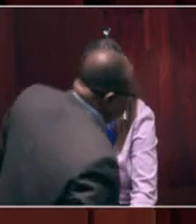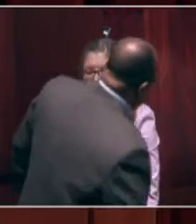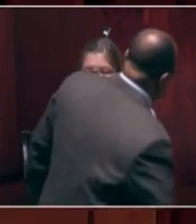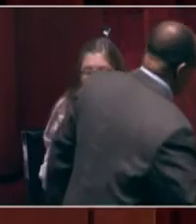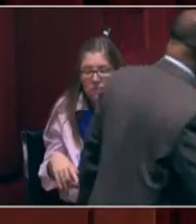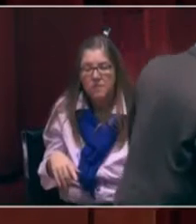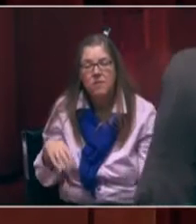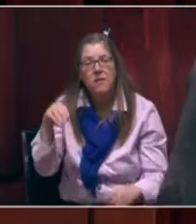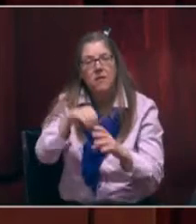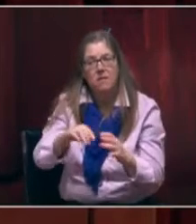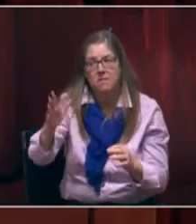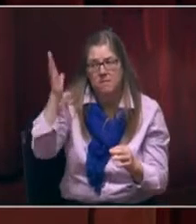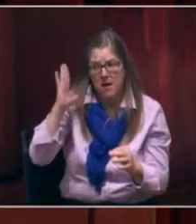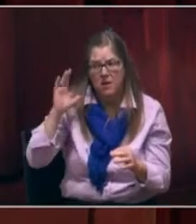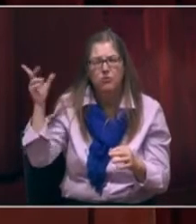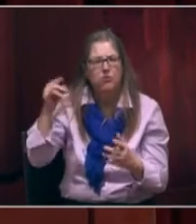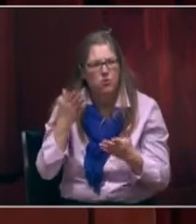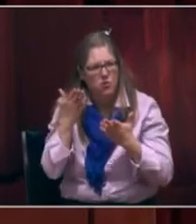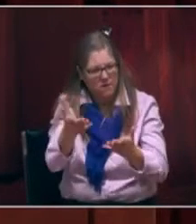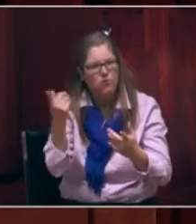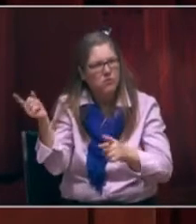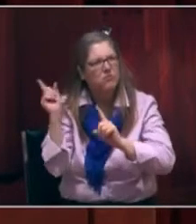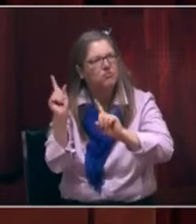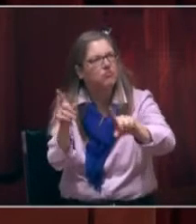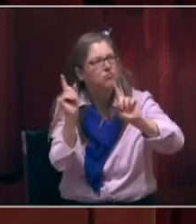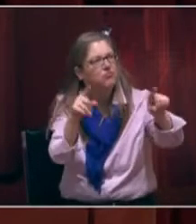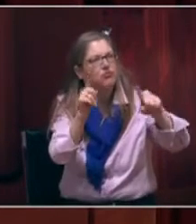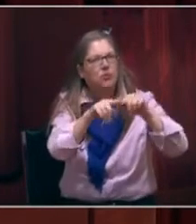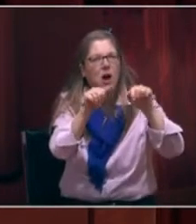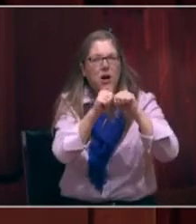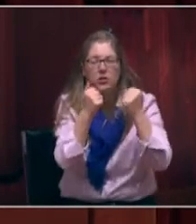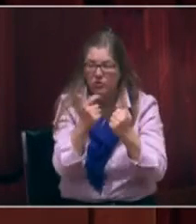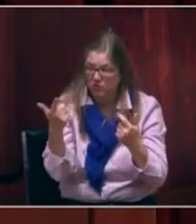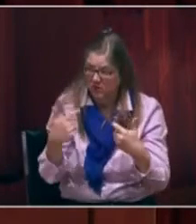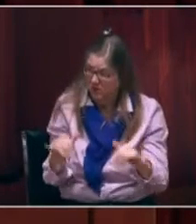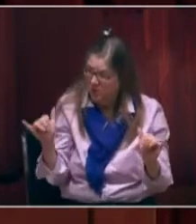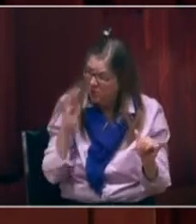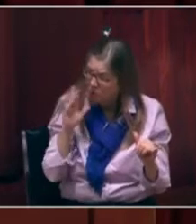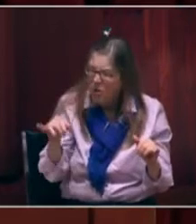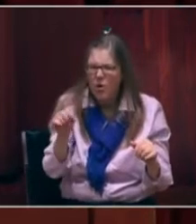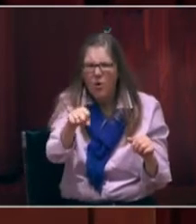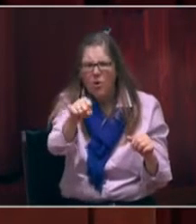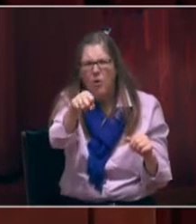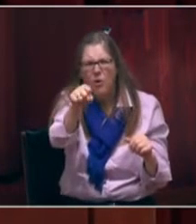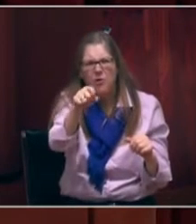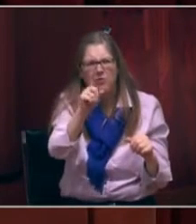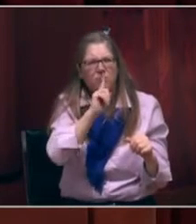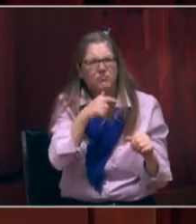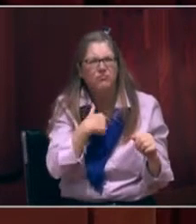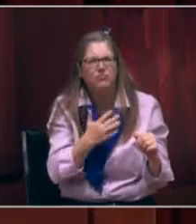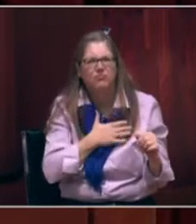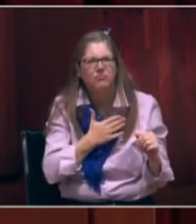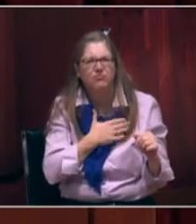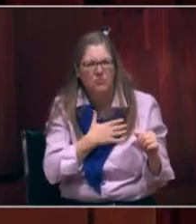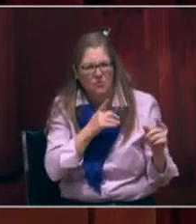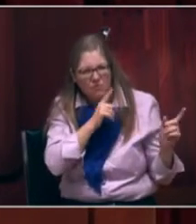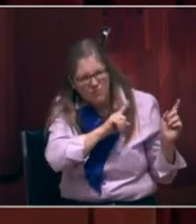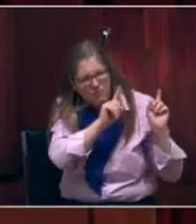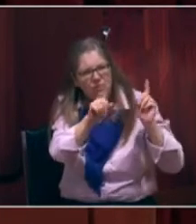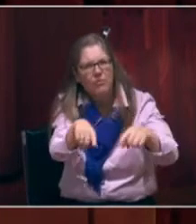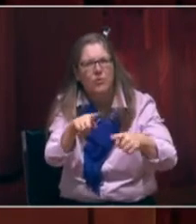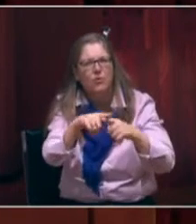coming out to locations, like to different agencies. Is that still an option for us? Absolutely. Awesome. Yeah. We will always try to come to you as